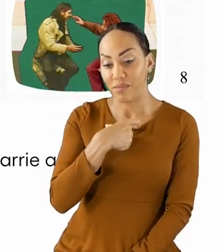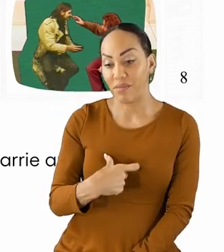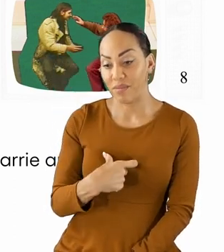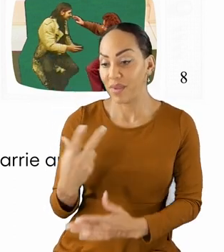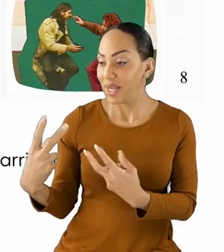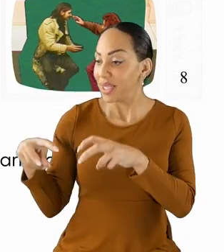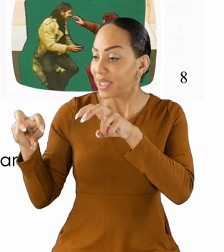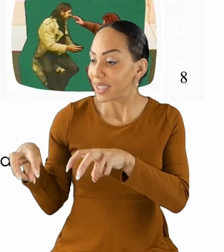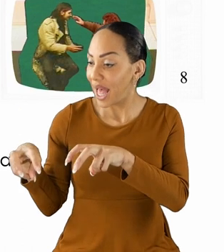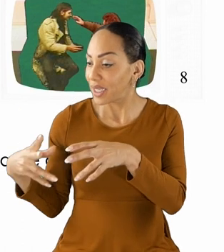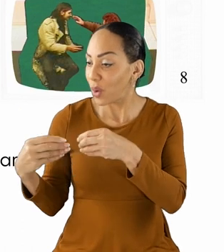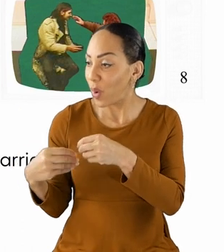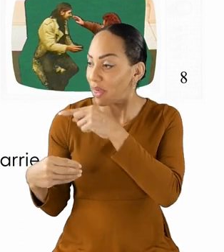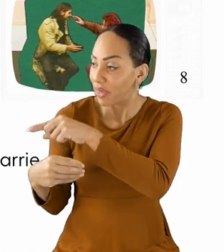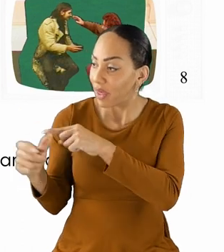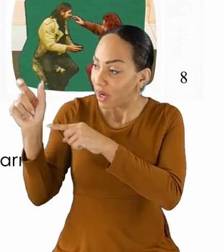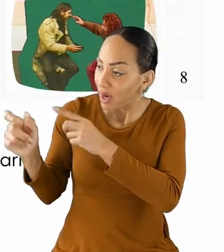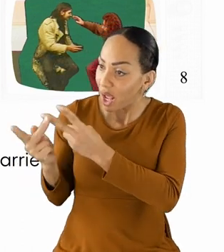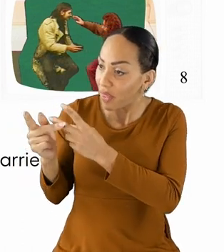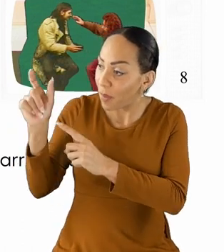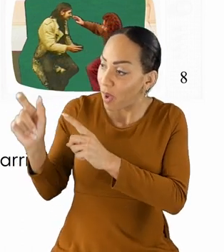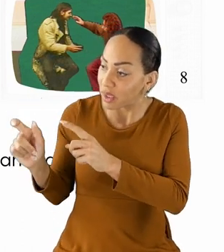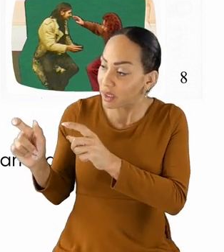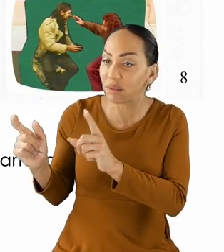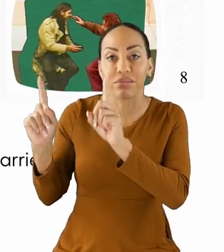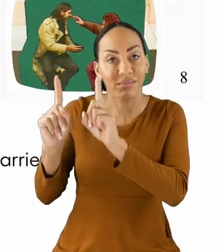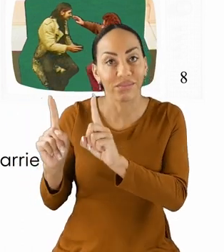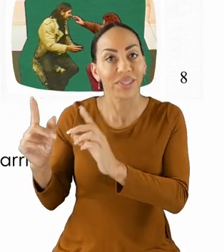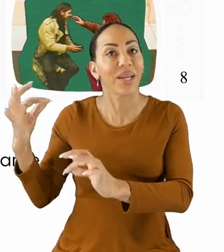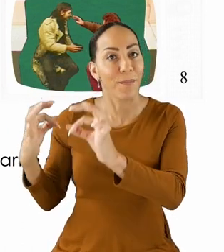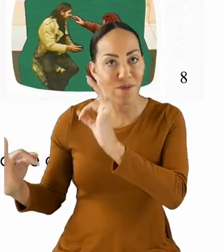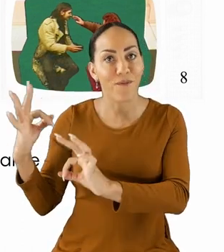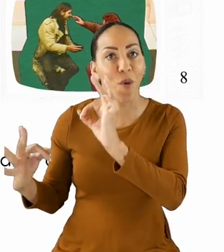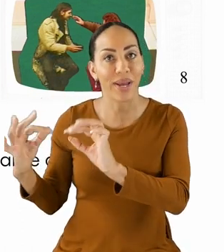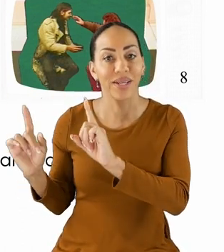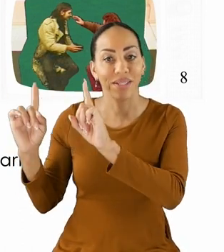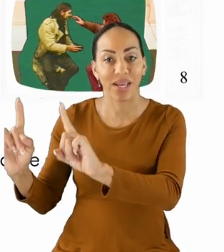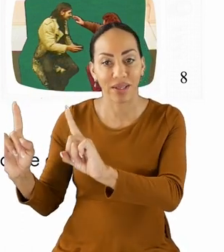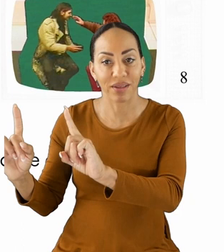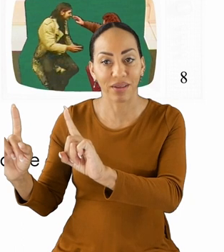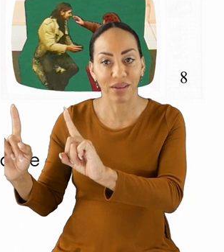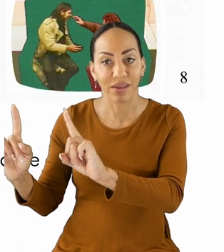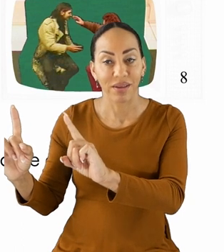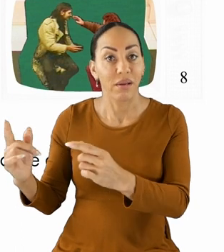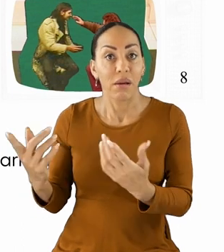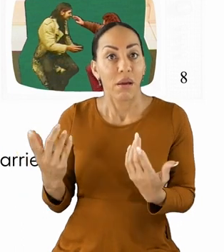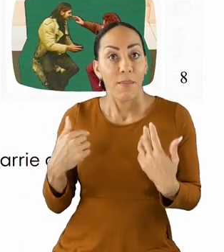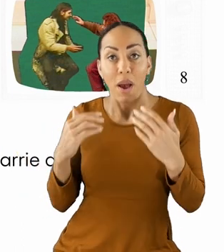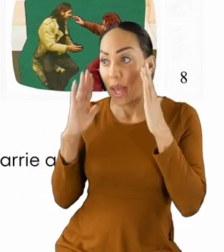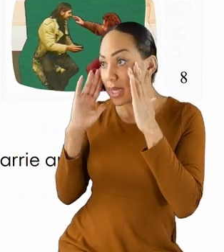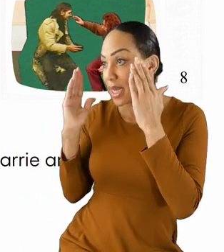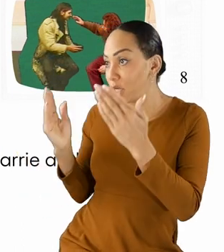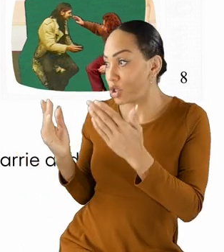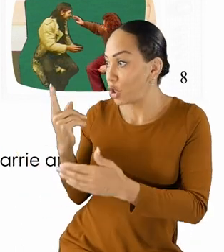are now sitting and can interact, perform and play. The focus of our attention is now solely on an empathetic